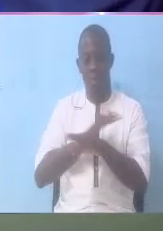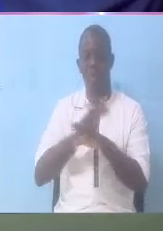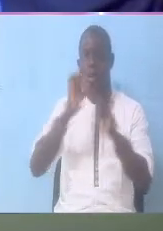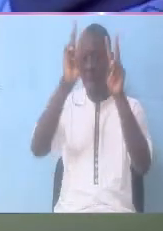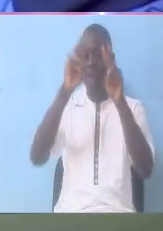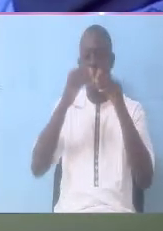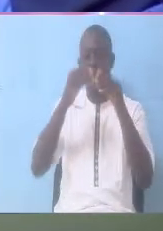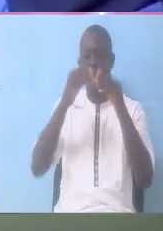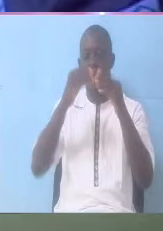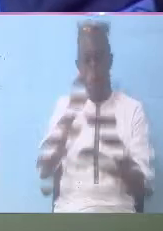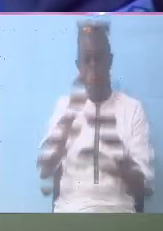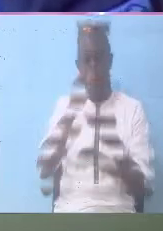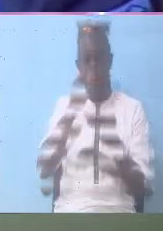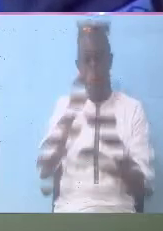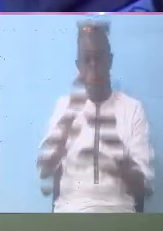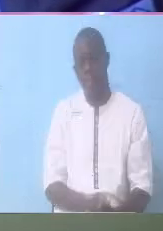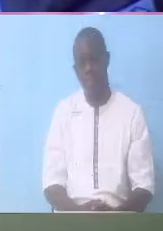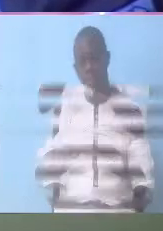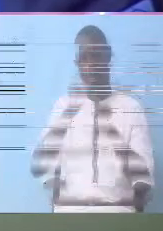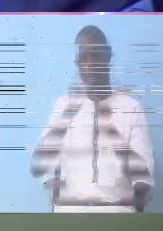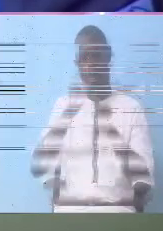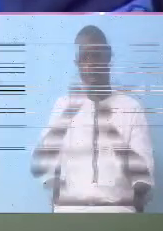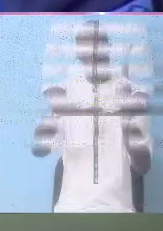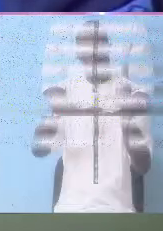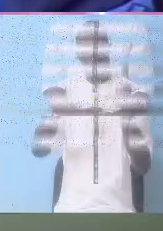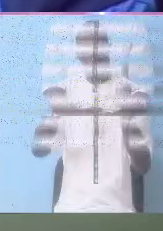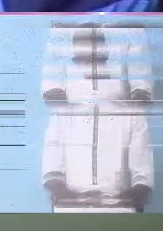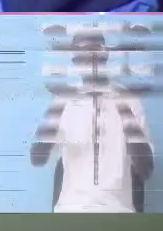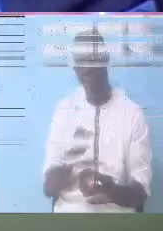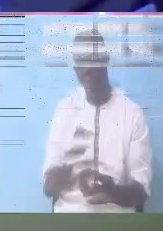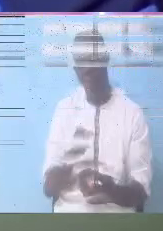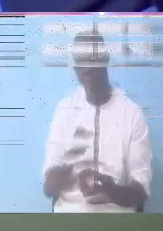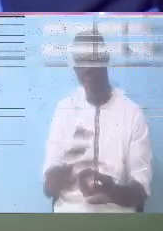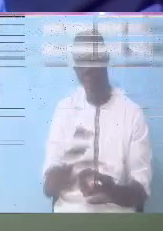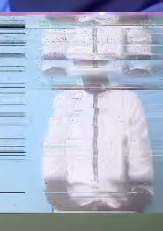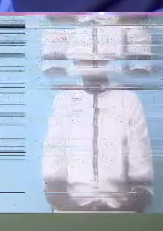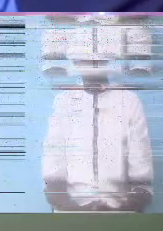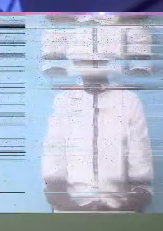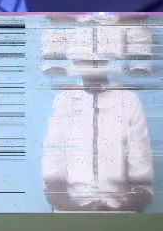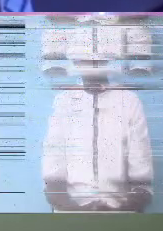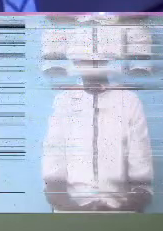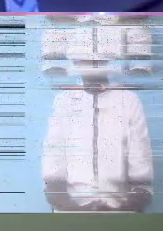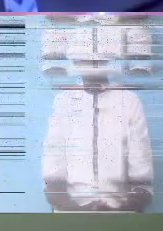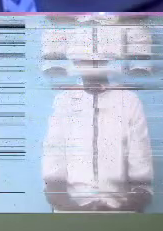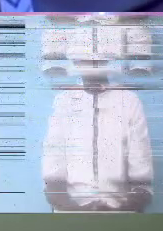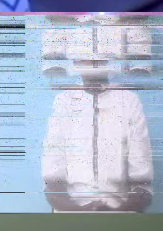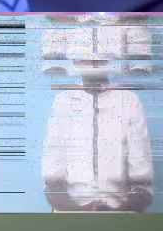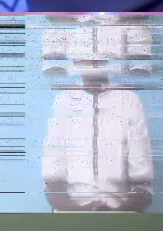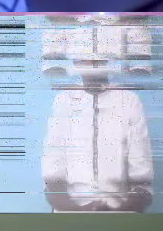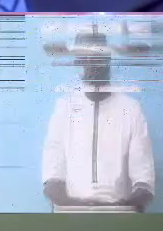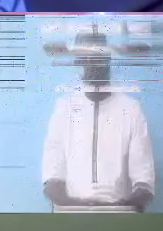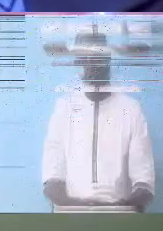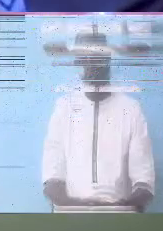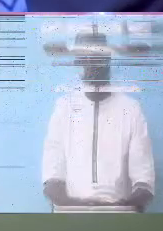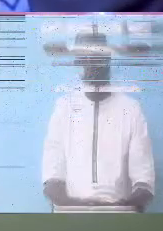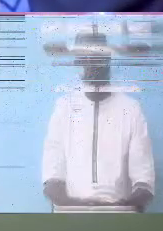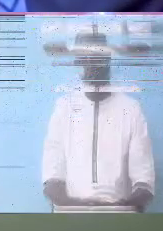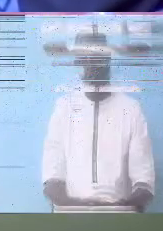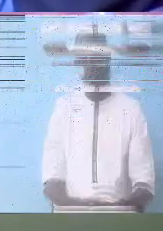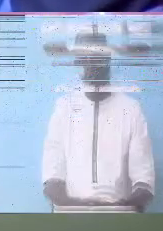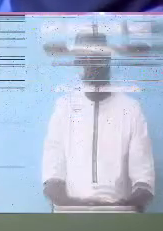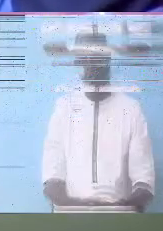nung andu inata kumo memfae wole yosabu. And Jasaja Kujabi is the same thing. And